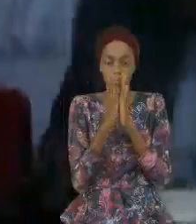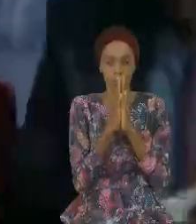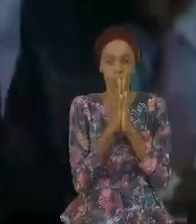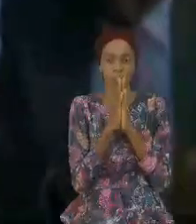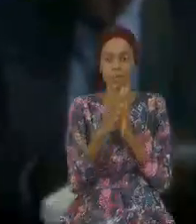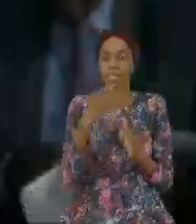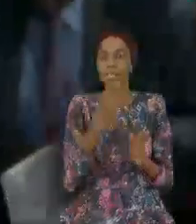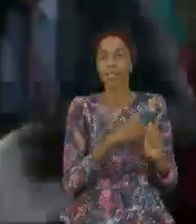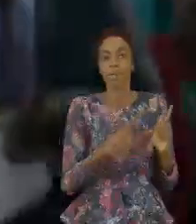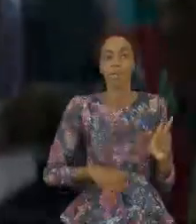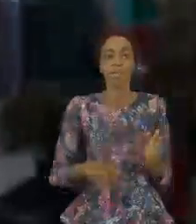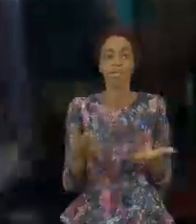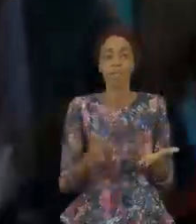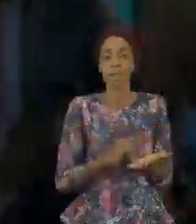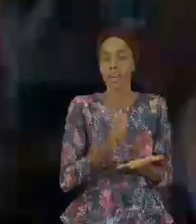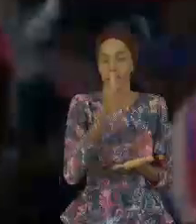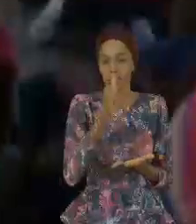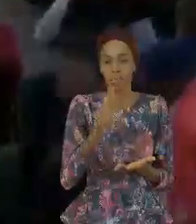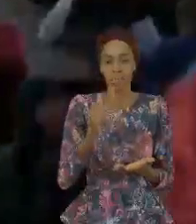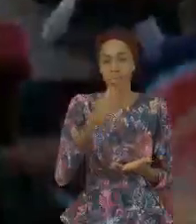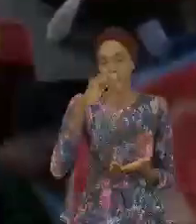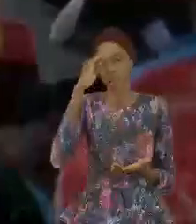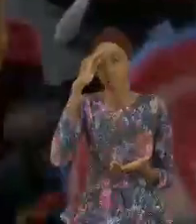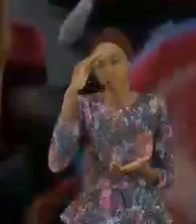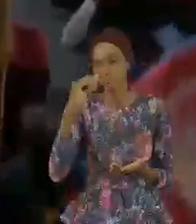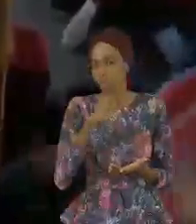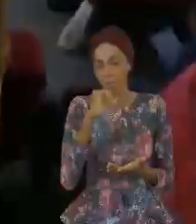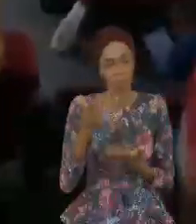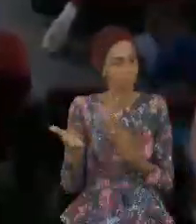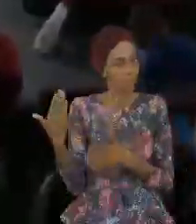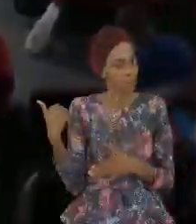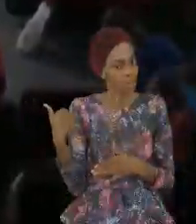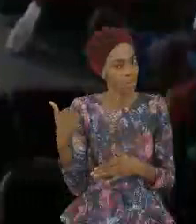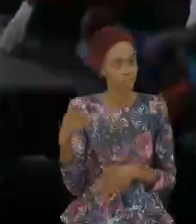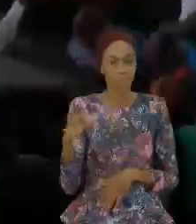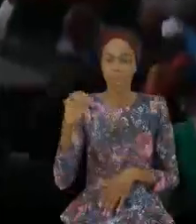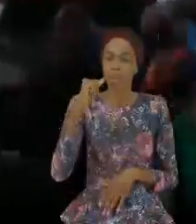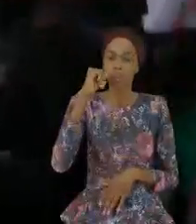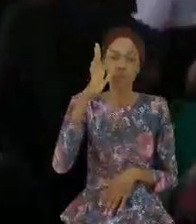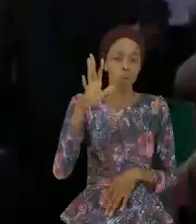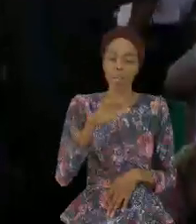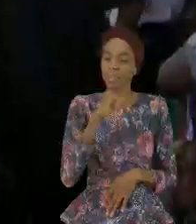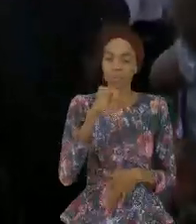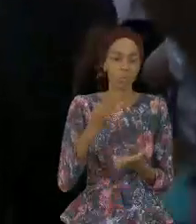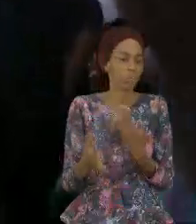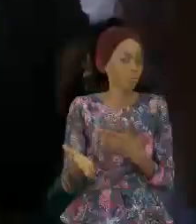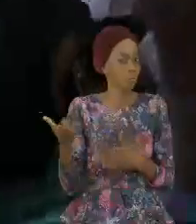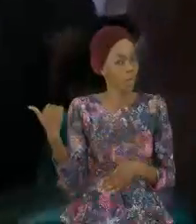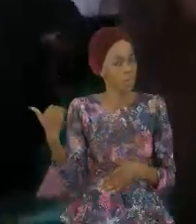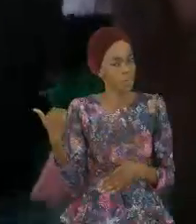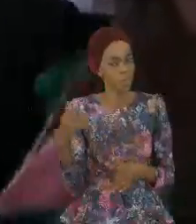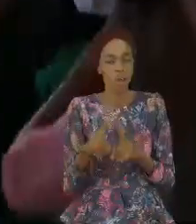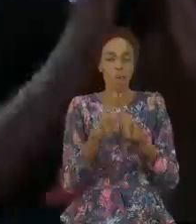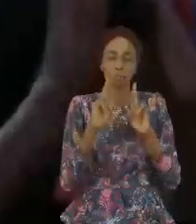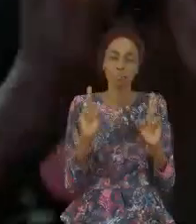a man, not of the past, a woman, not of the past,